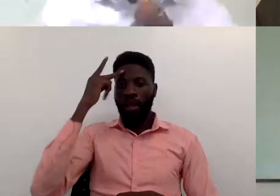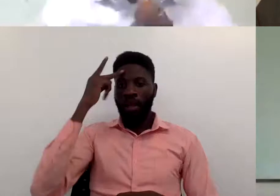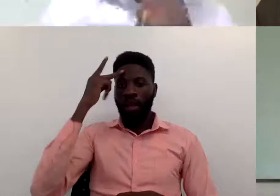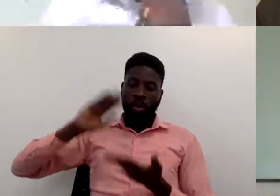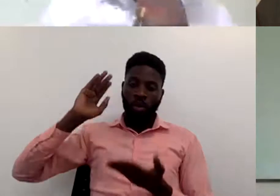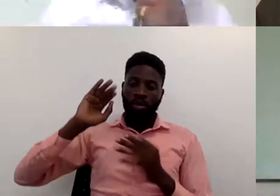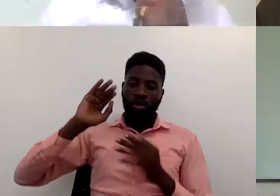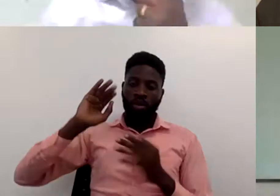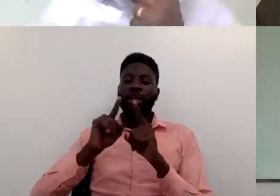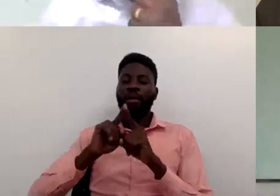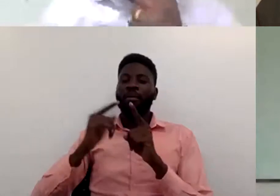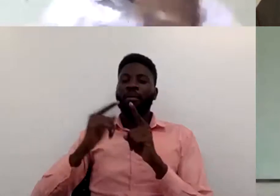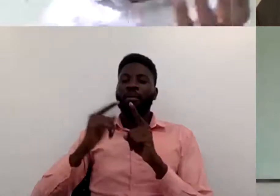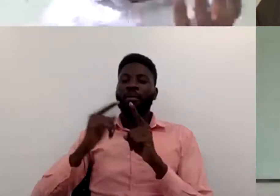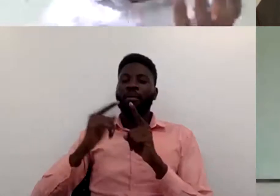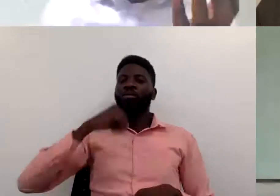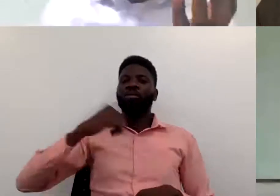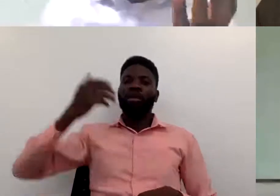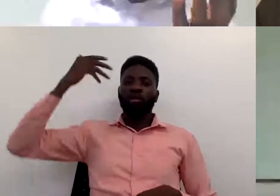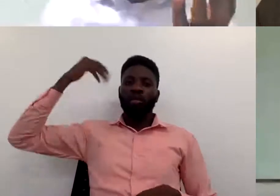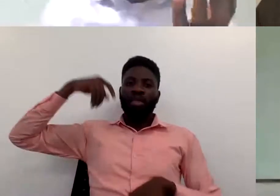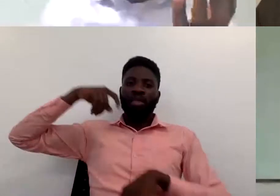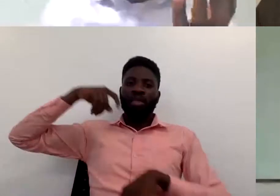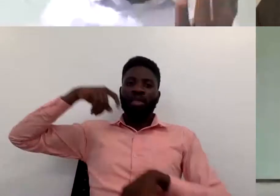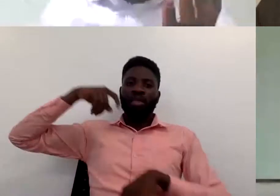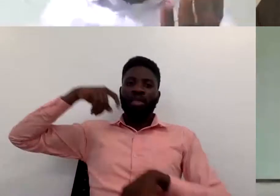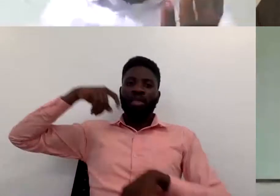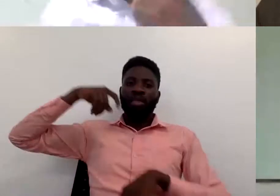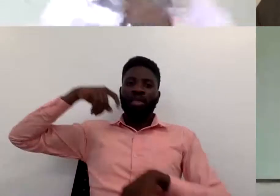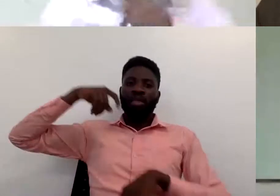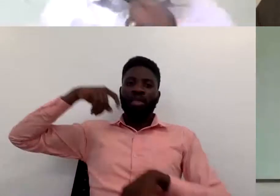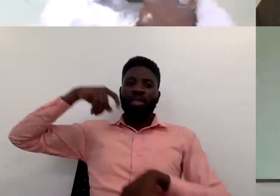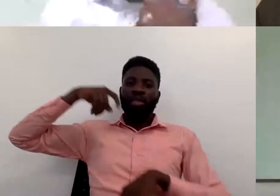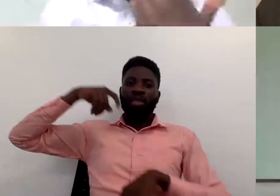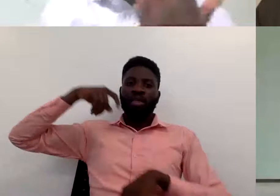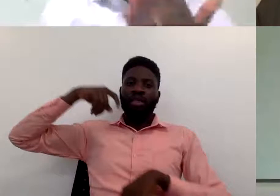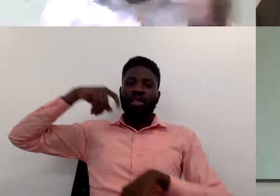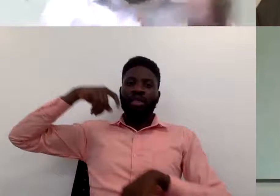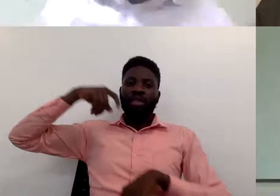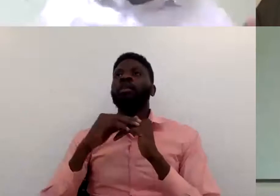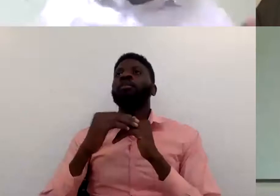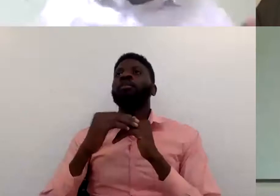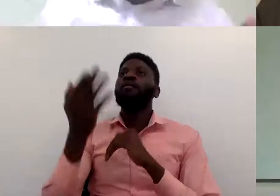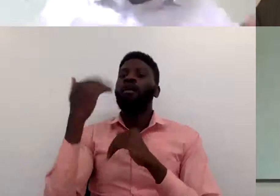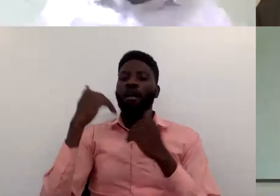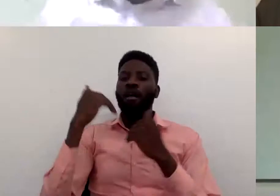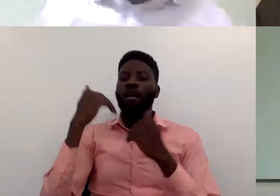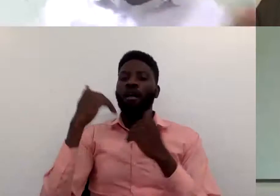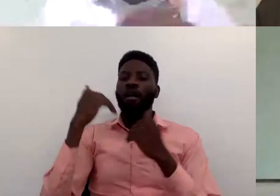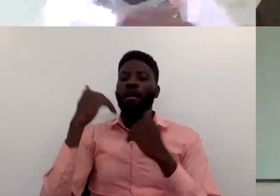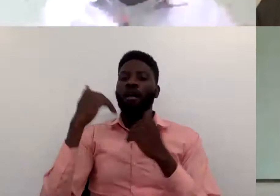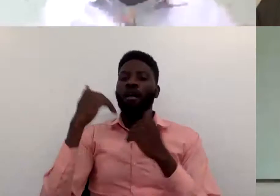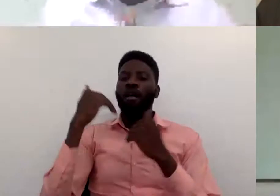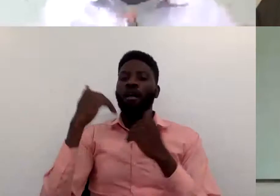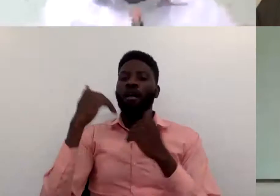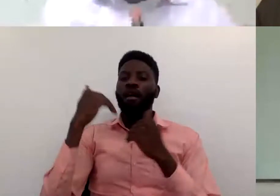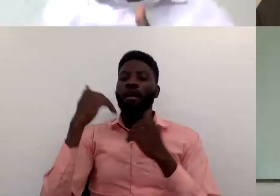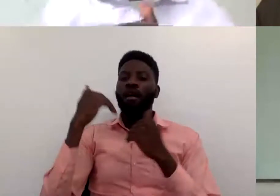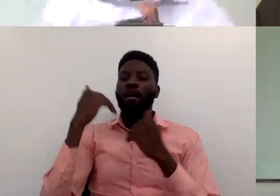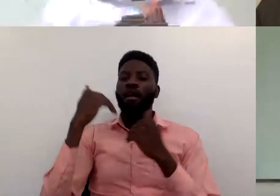gone before us, when they were in our Kenyan campuses, and those days we had more of public universities than we had